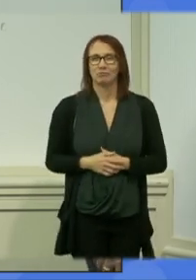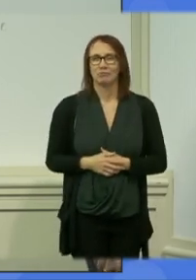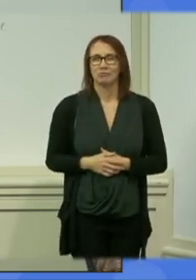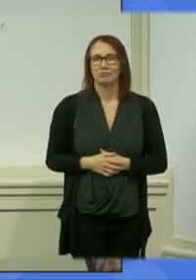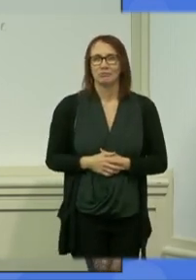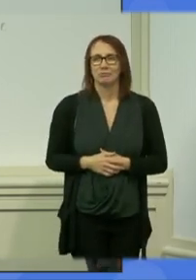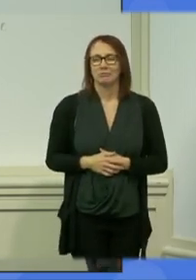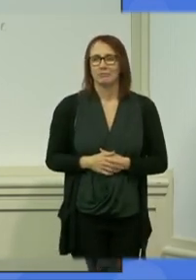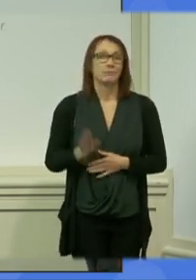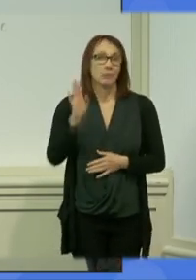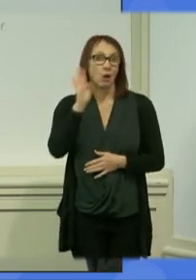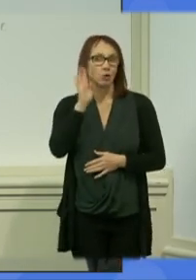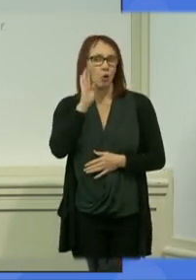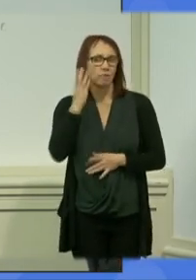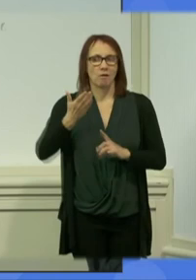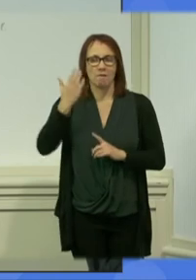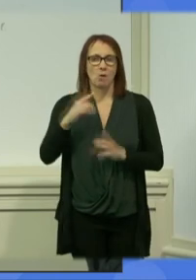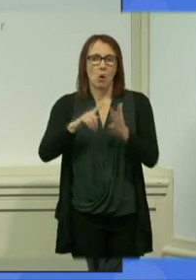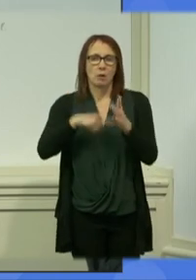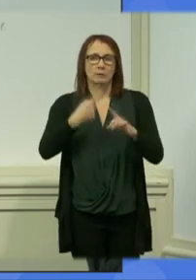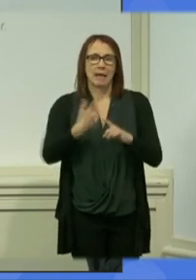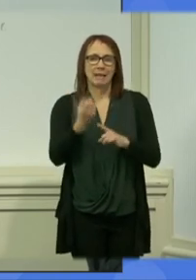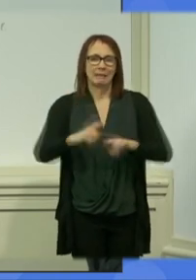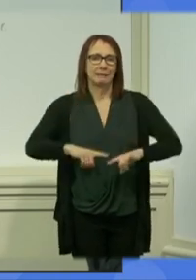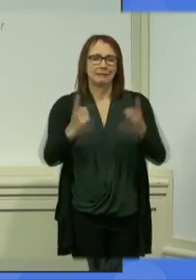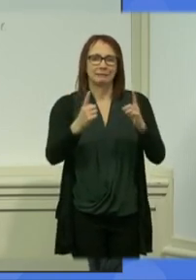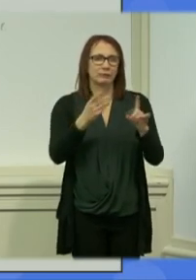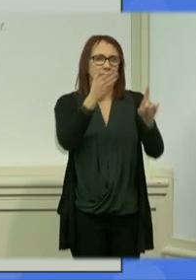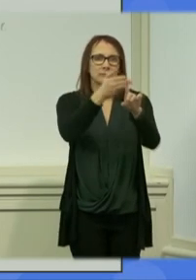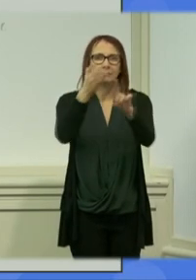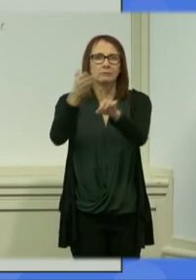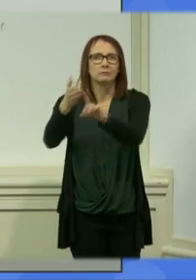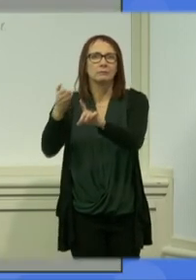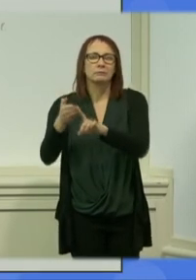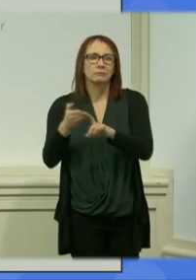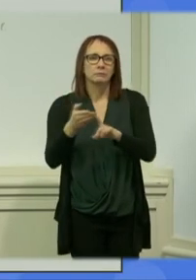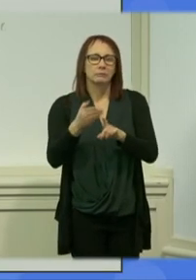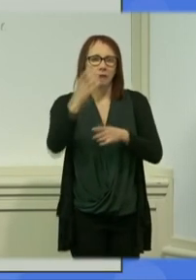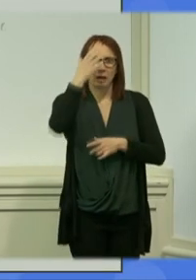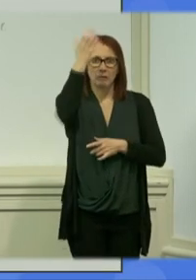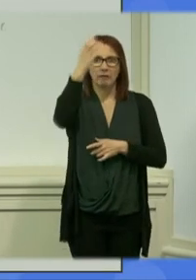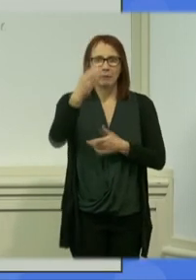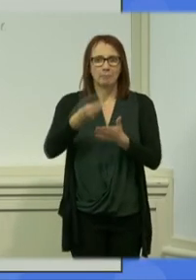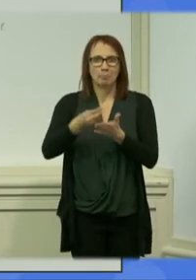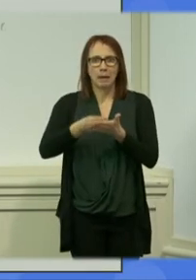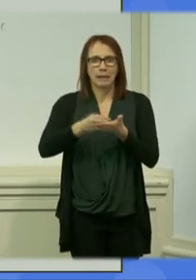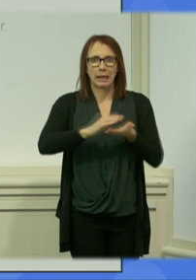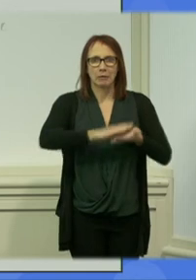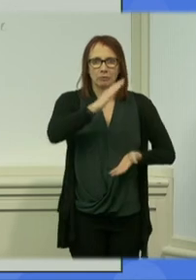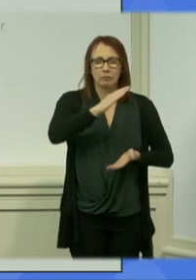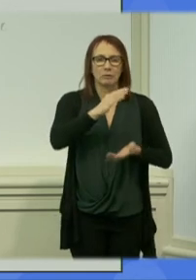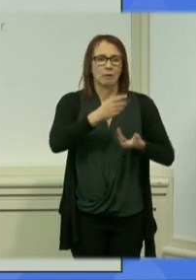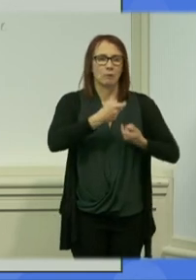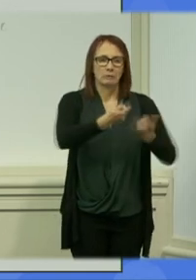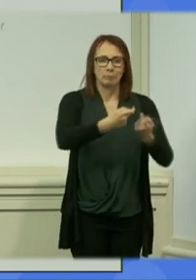as we've heard already, tax serves a number of different purposes in the economy. So to provide the government with revenue for government spending,